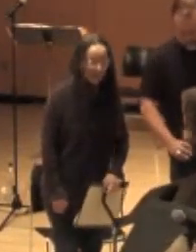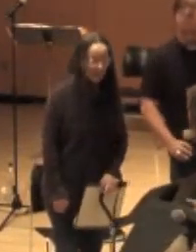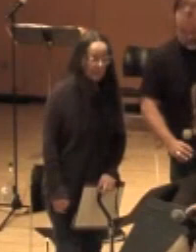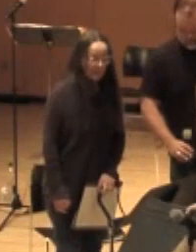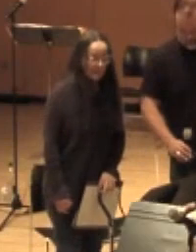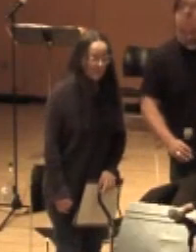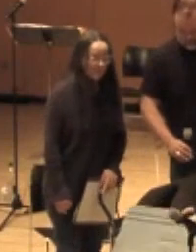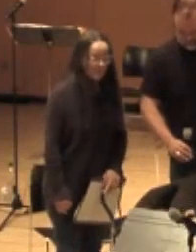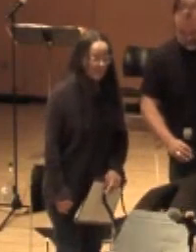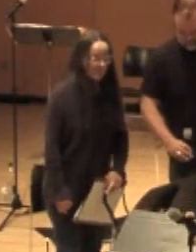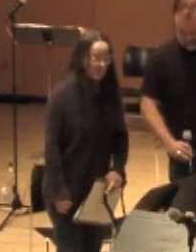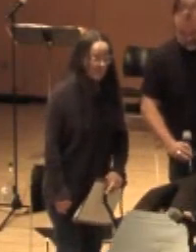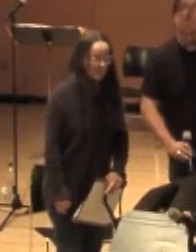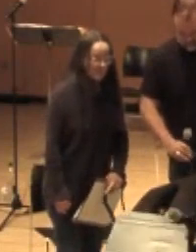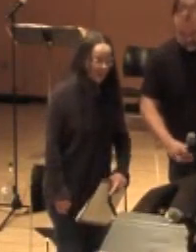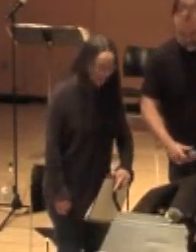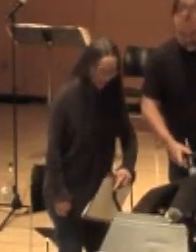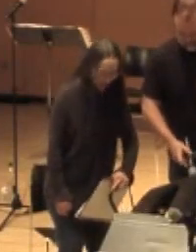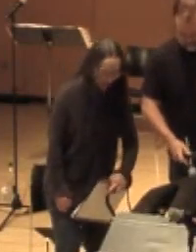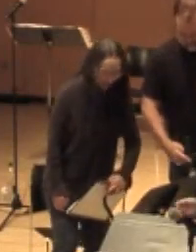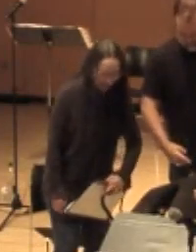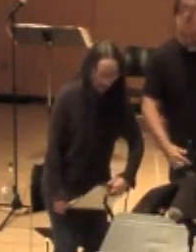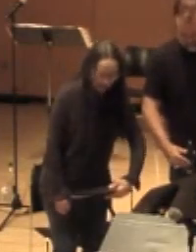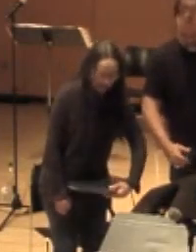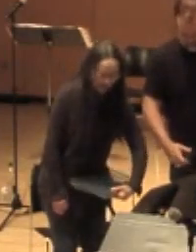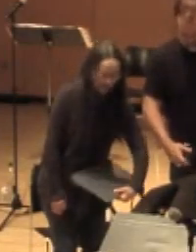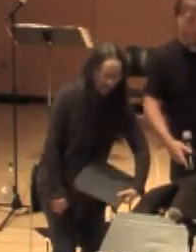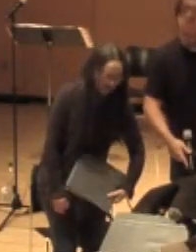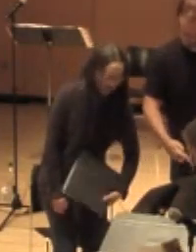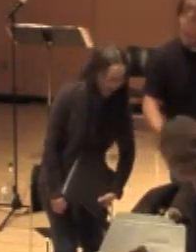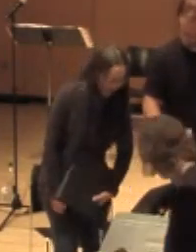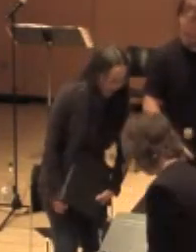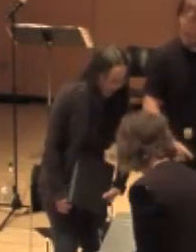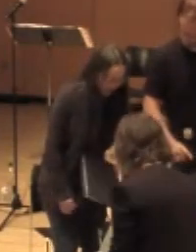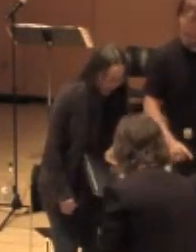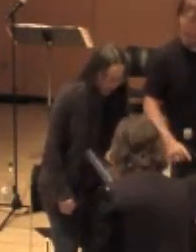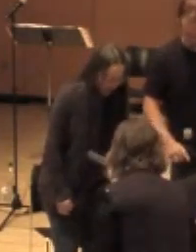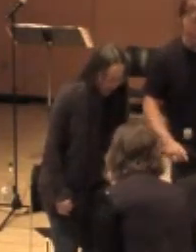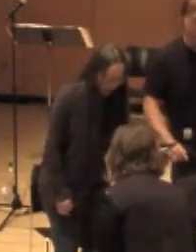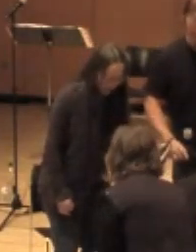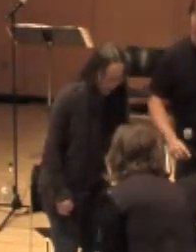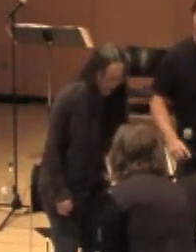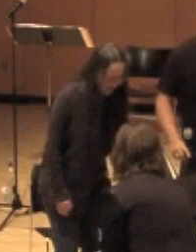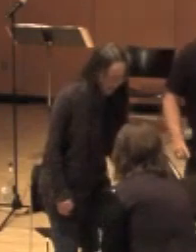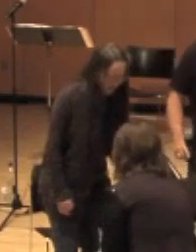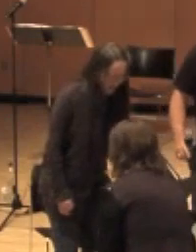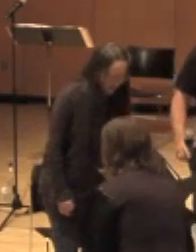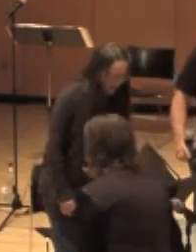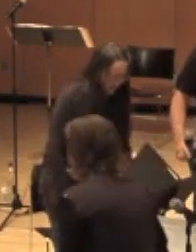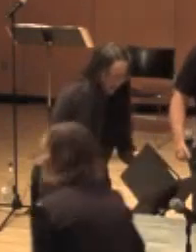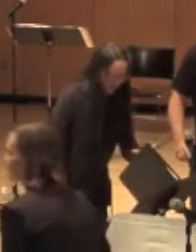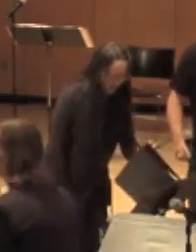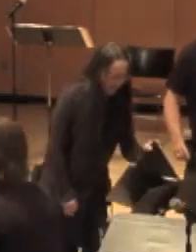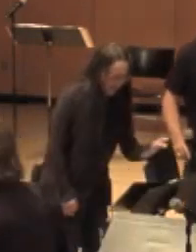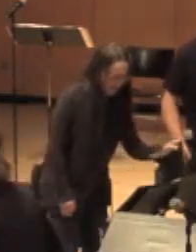oh then am I supposed to be here okay that worked out